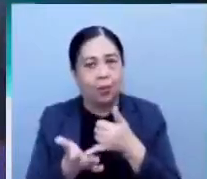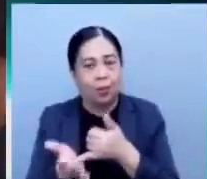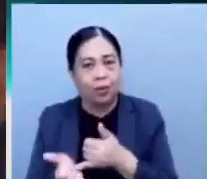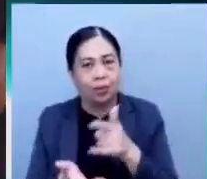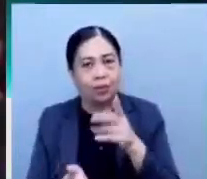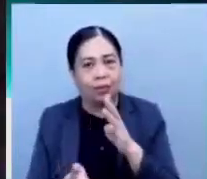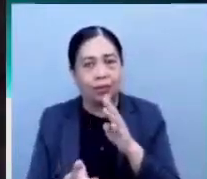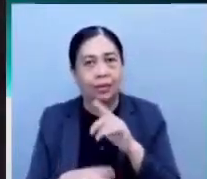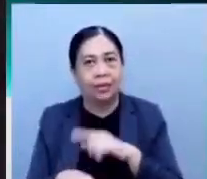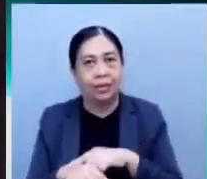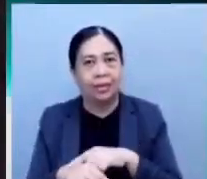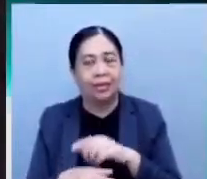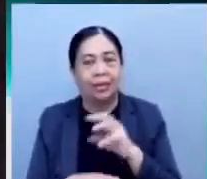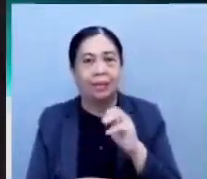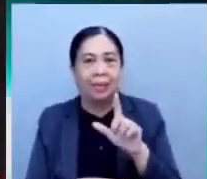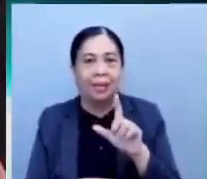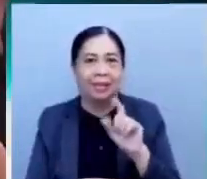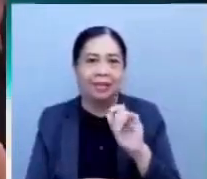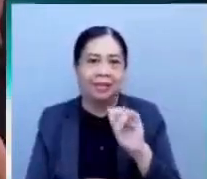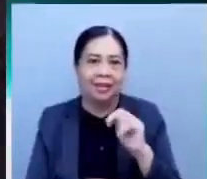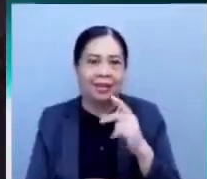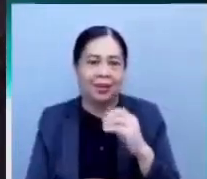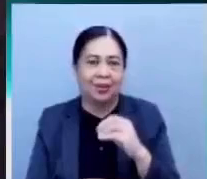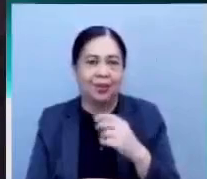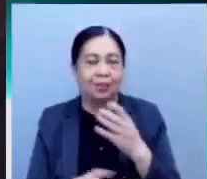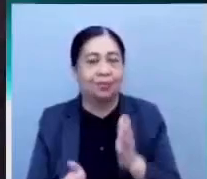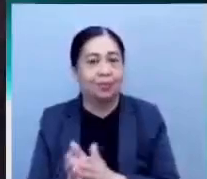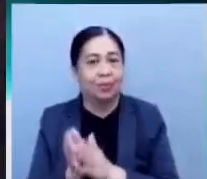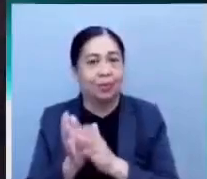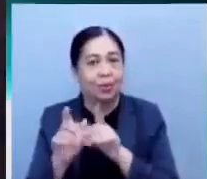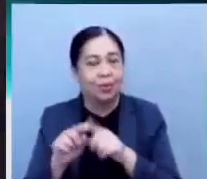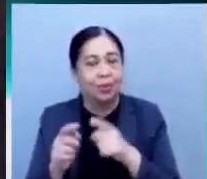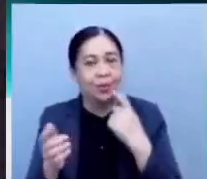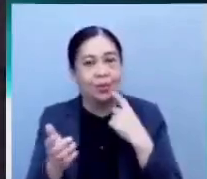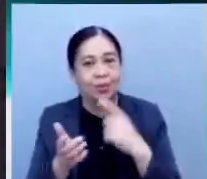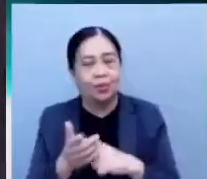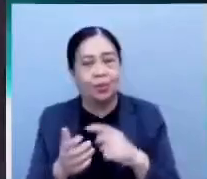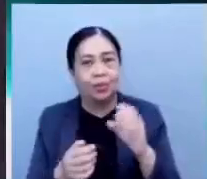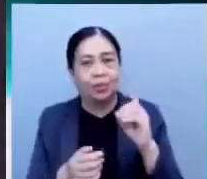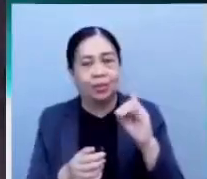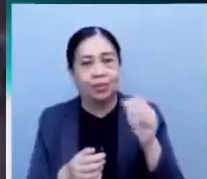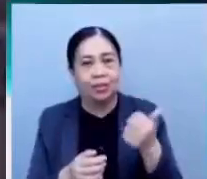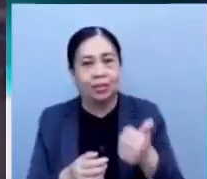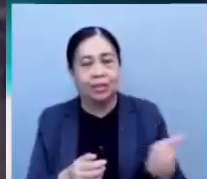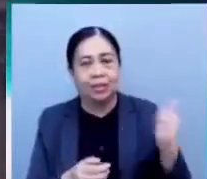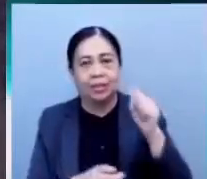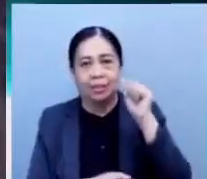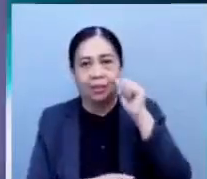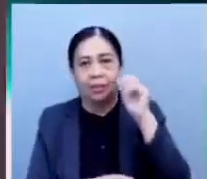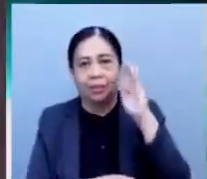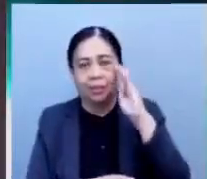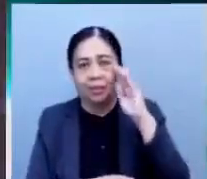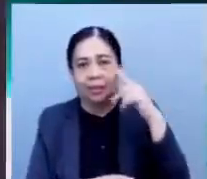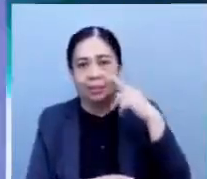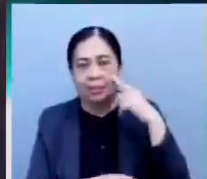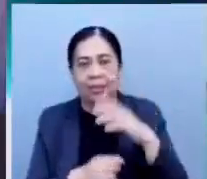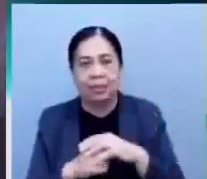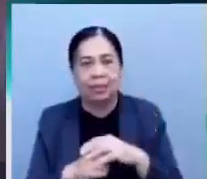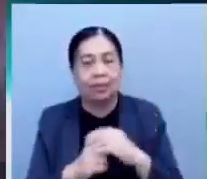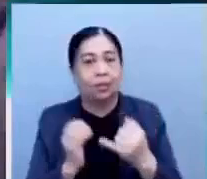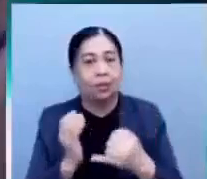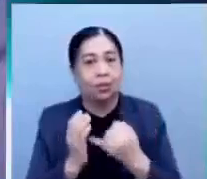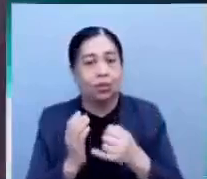Horas anchor Mel Chanco. Pinarangalan din si former Chief Justice Artemio Panganiban Jr. bilang Journalist of the